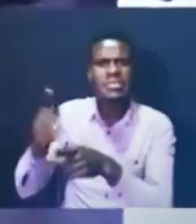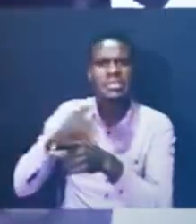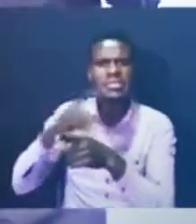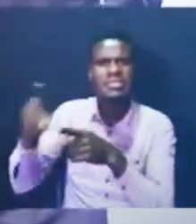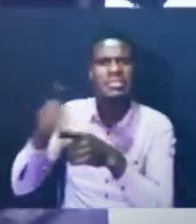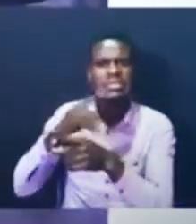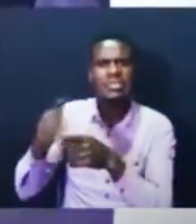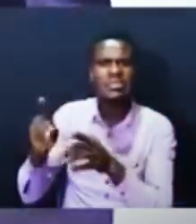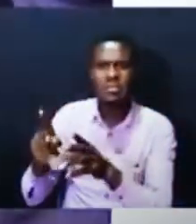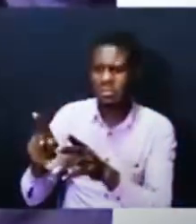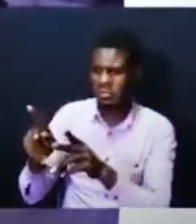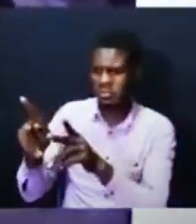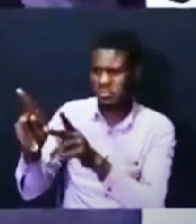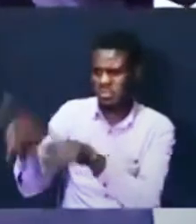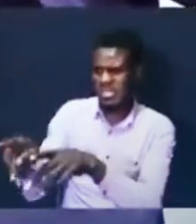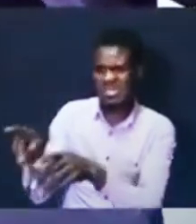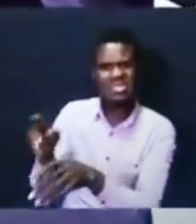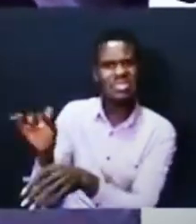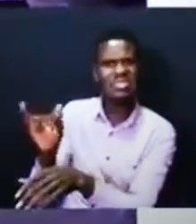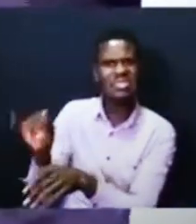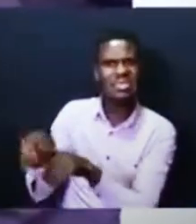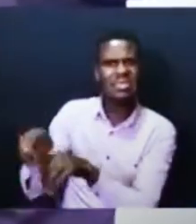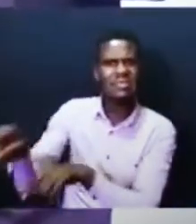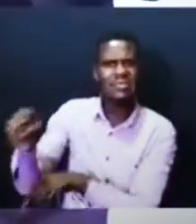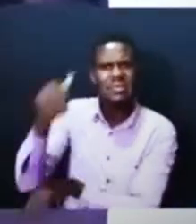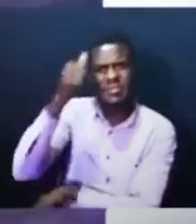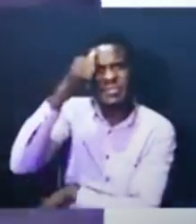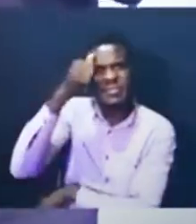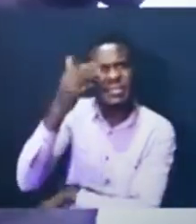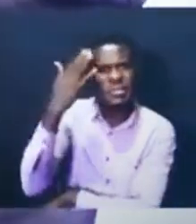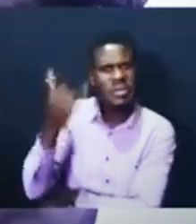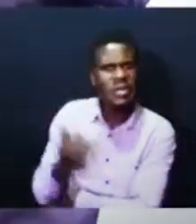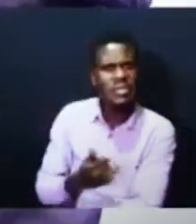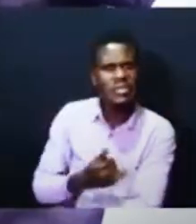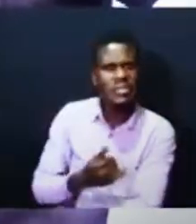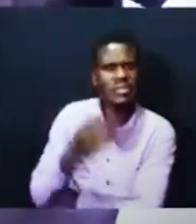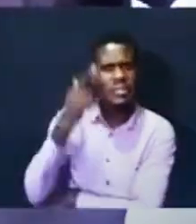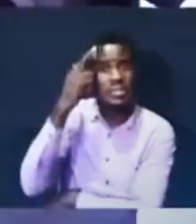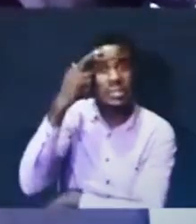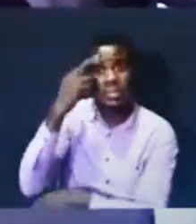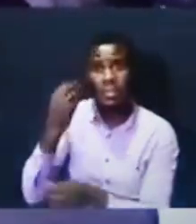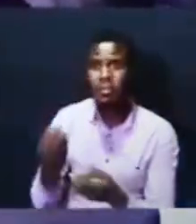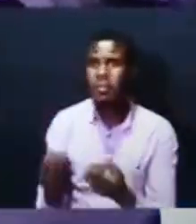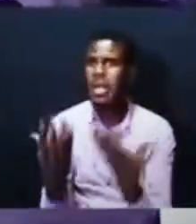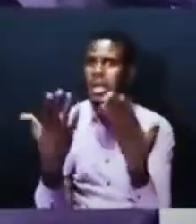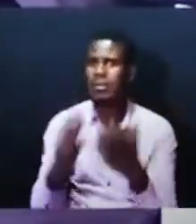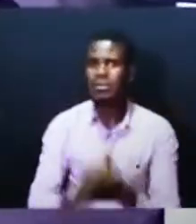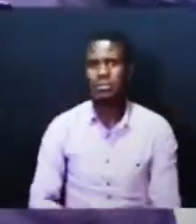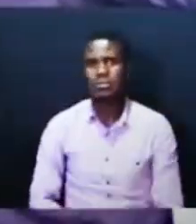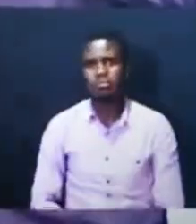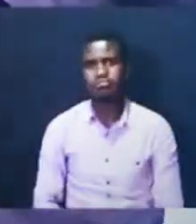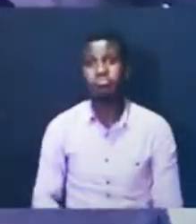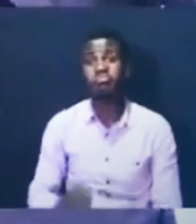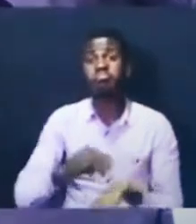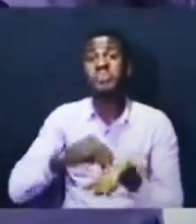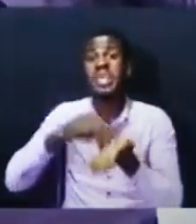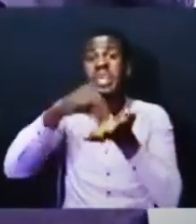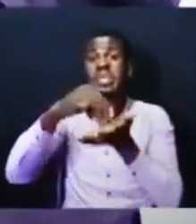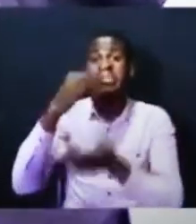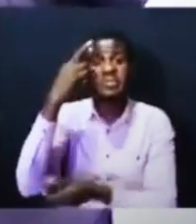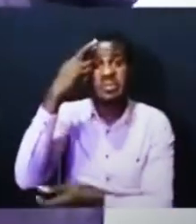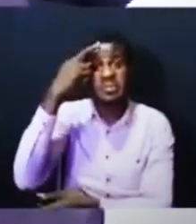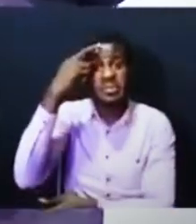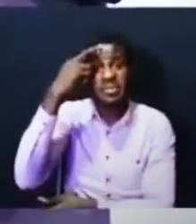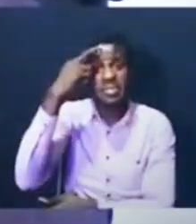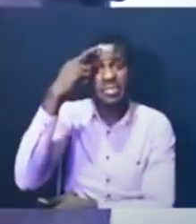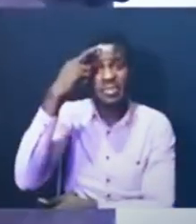no one tier won. Many reasons. Okay. We entry mu bebri wa. But the primary one is this. And so emutitripa any.